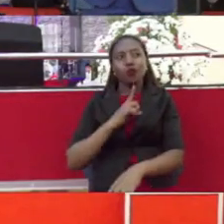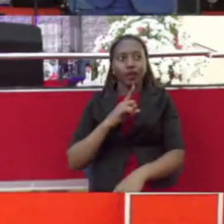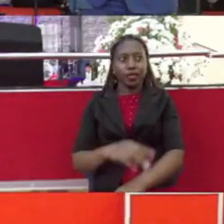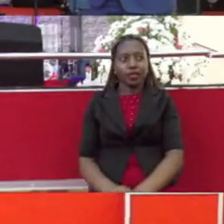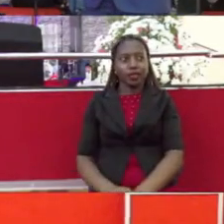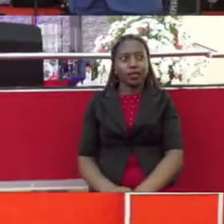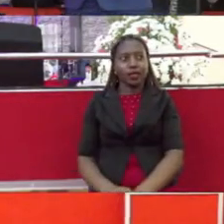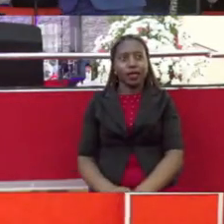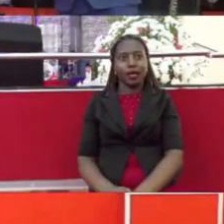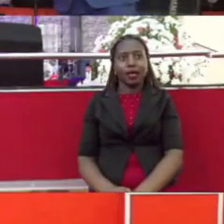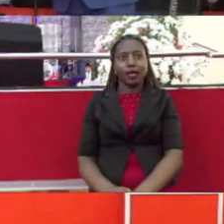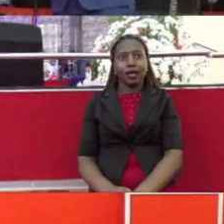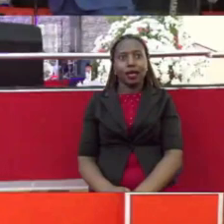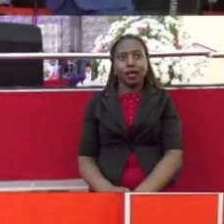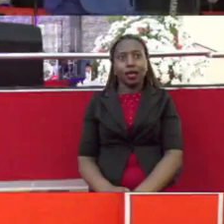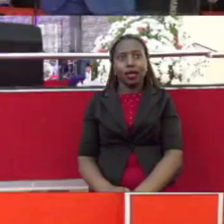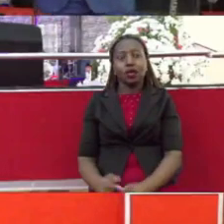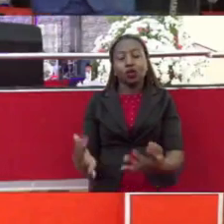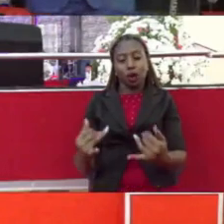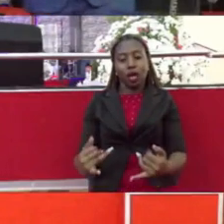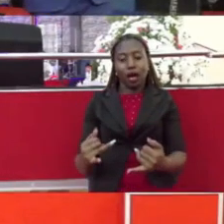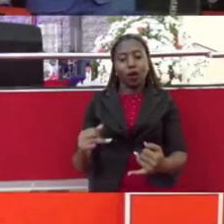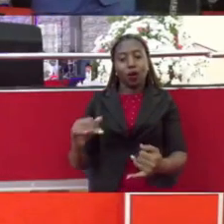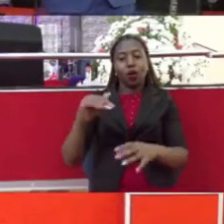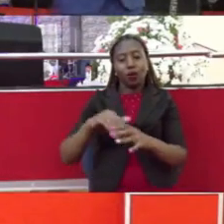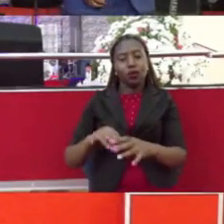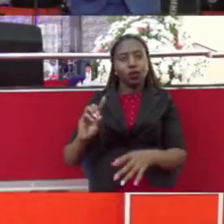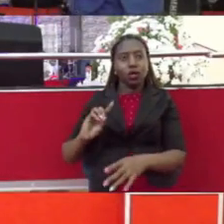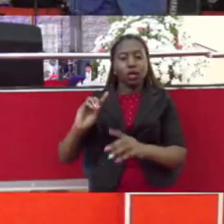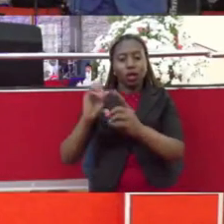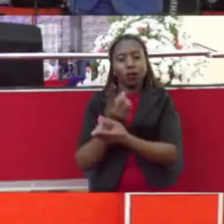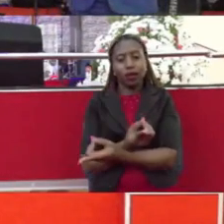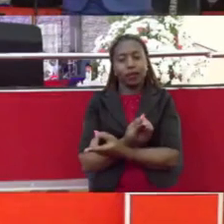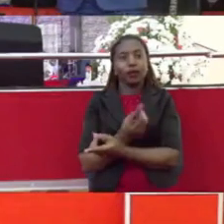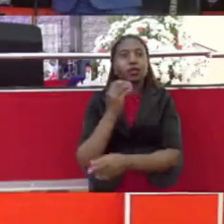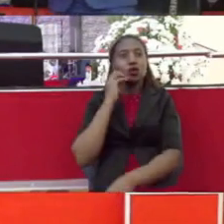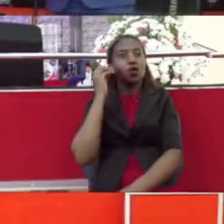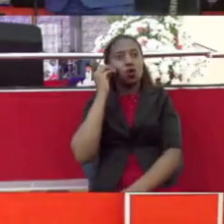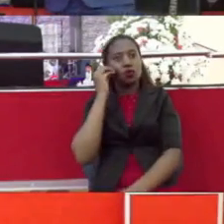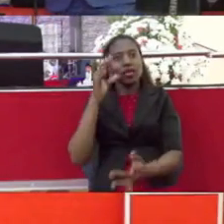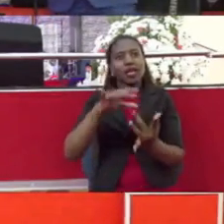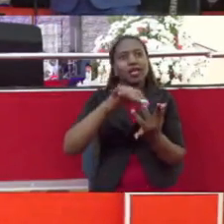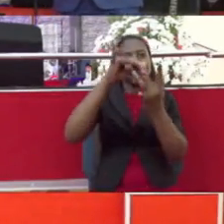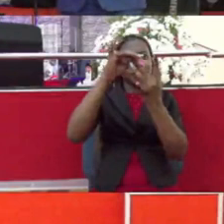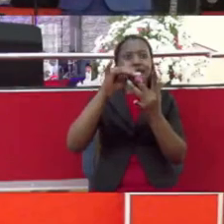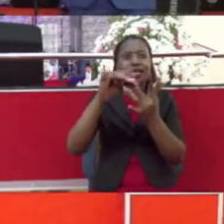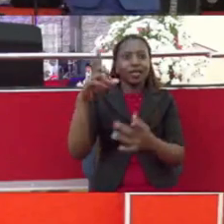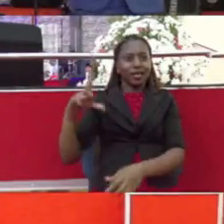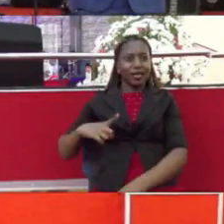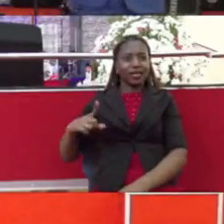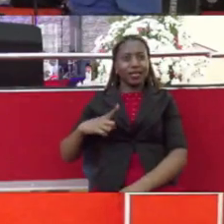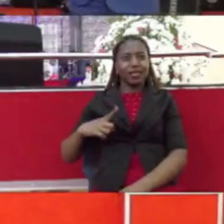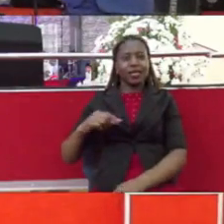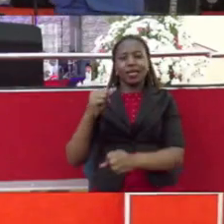maharagwe ile. So in our different homes, katika nyumbani kwetu, especially the ladies, they always do winnowing. Wale